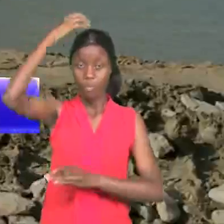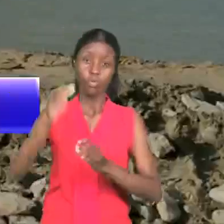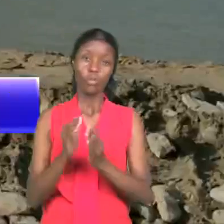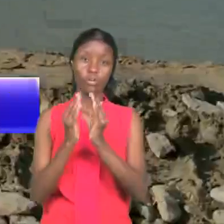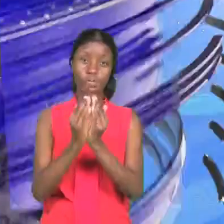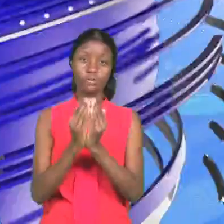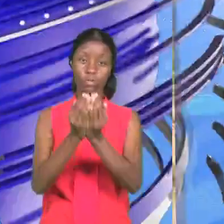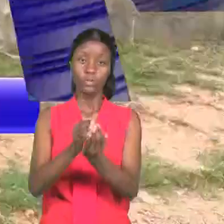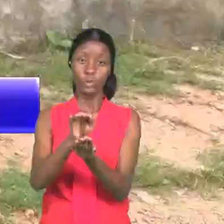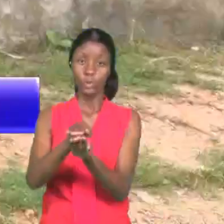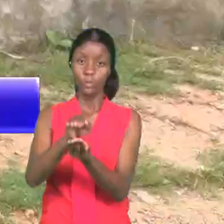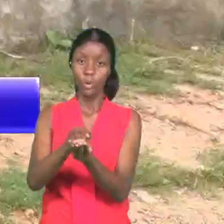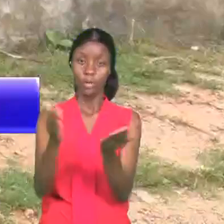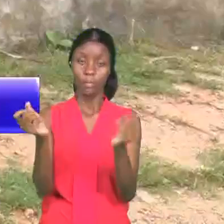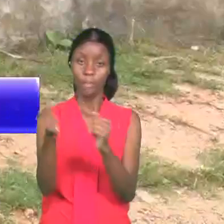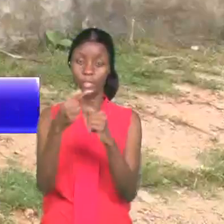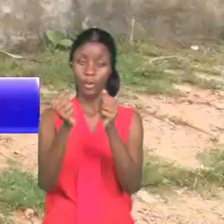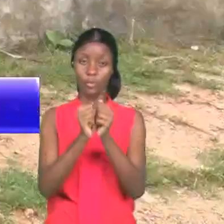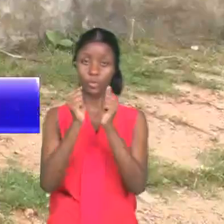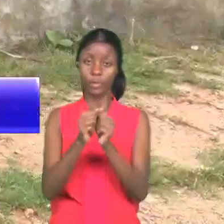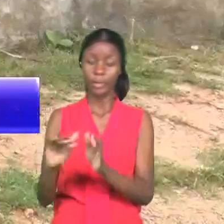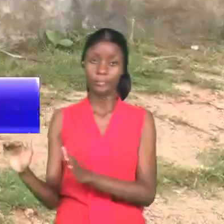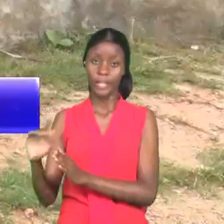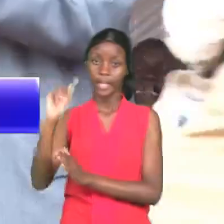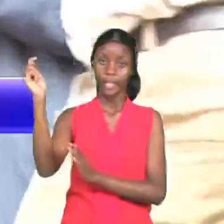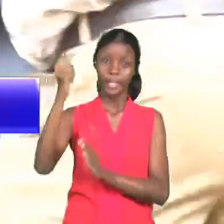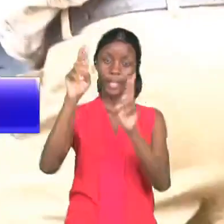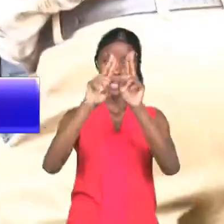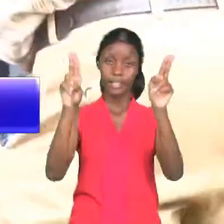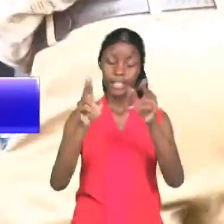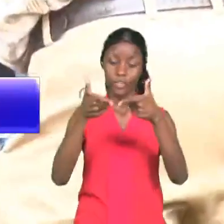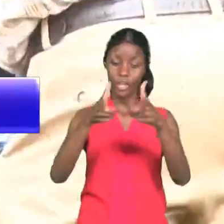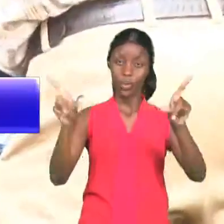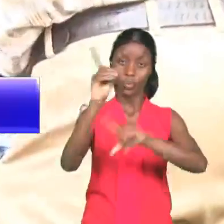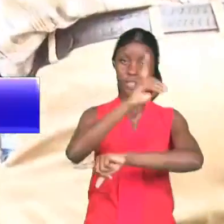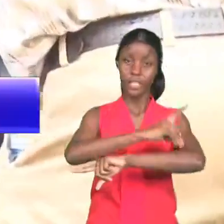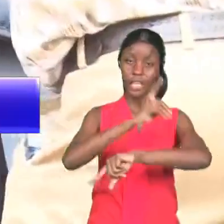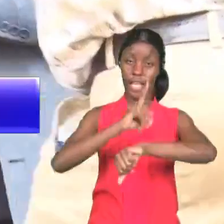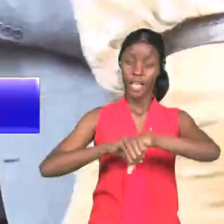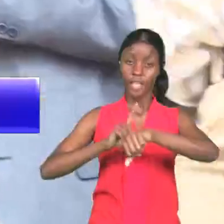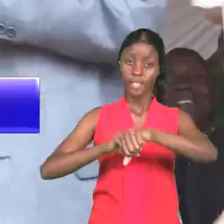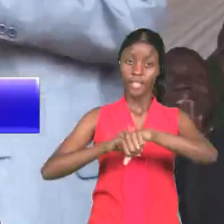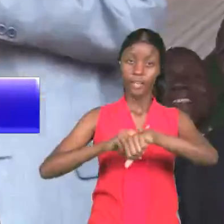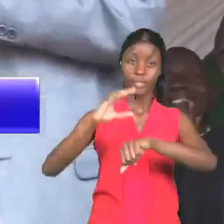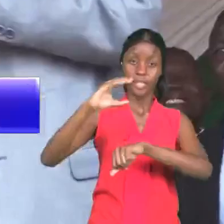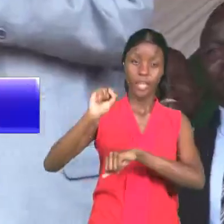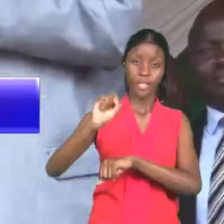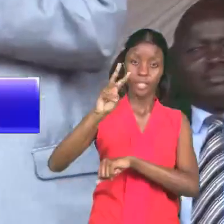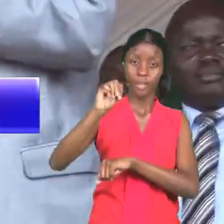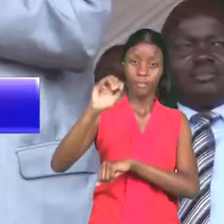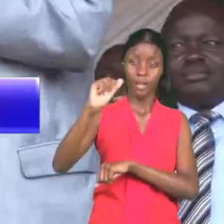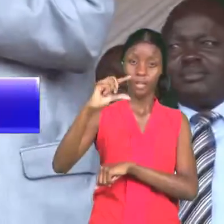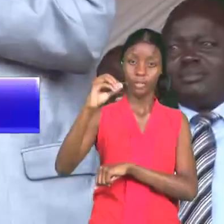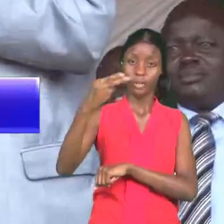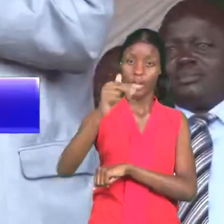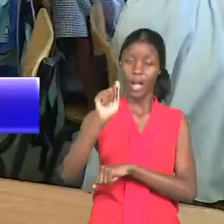October. Kenya marks International Literacy Day with Cabinet Secretary Professor George Magoha calling